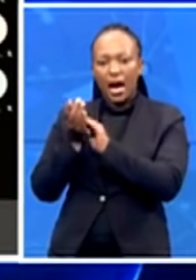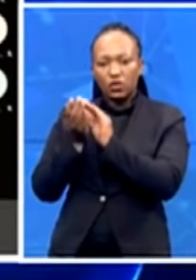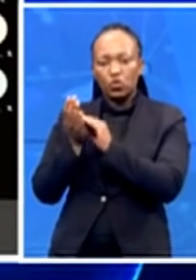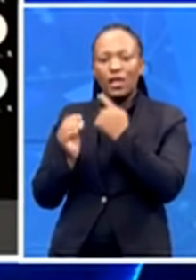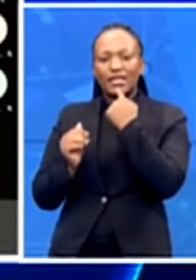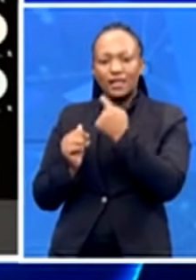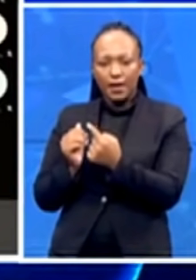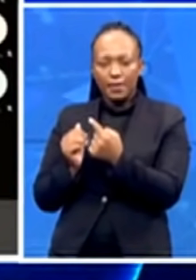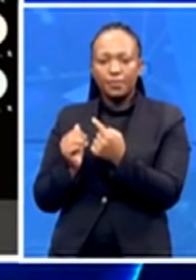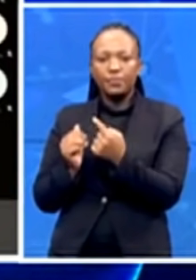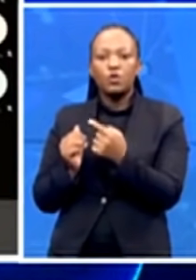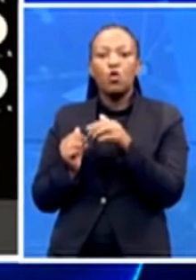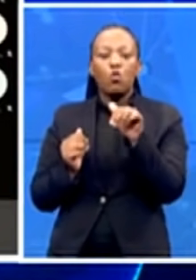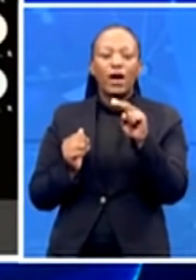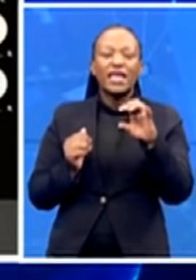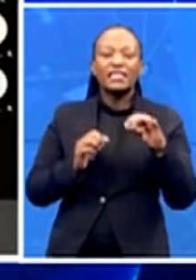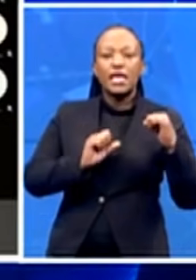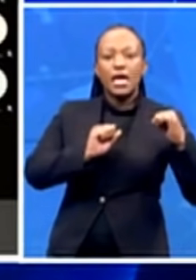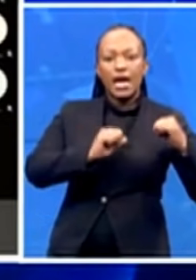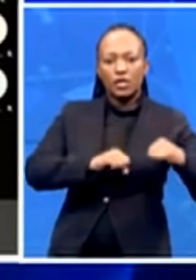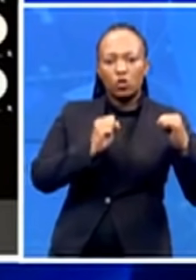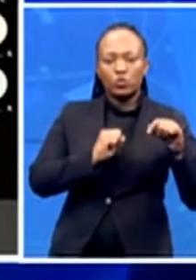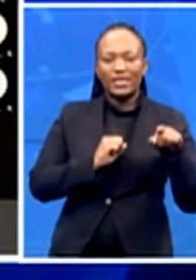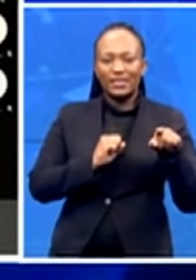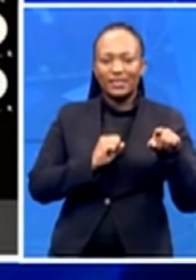resolutions. His case